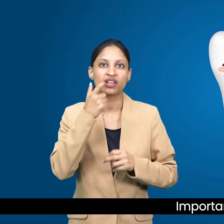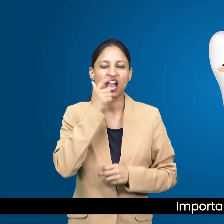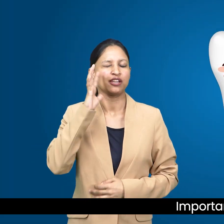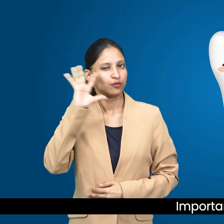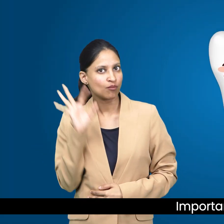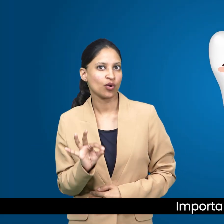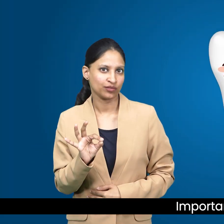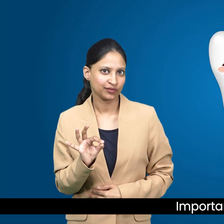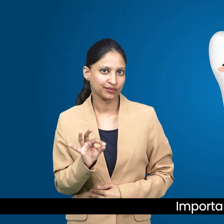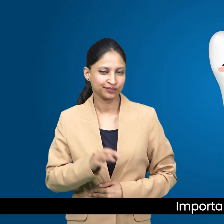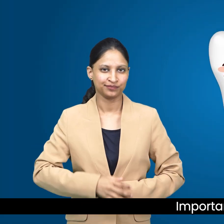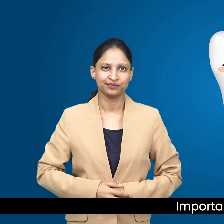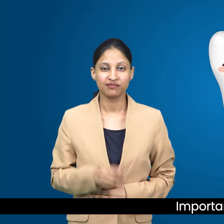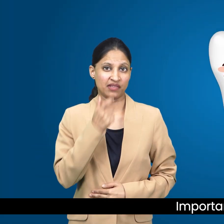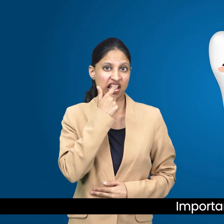Importance of teeth.